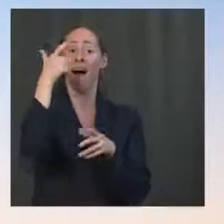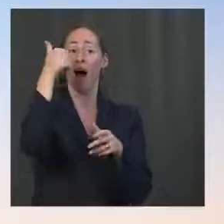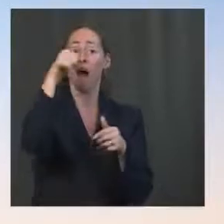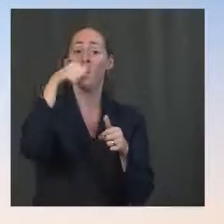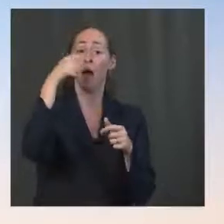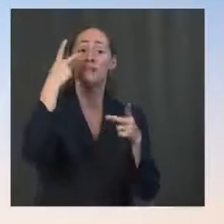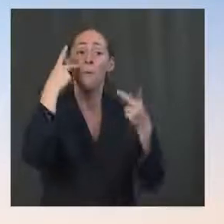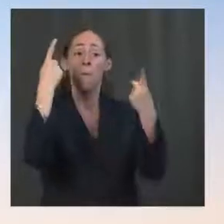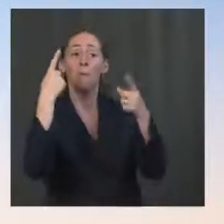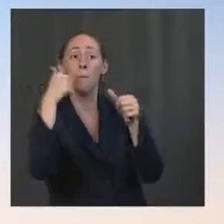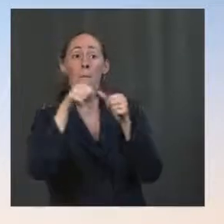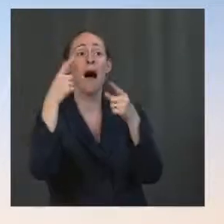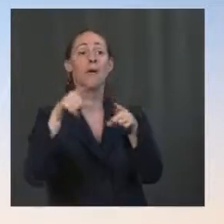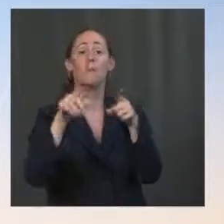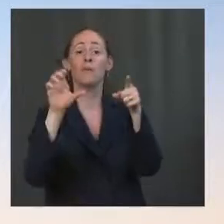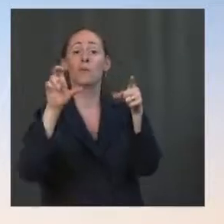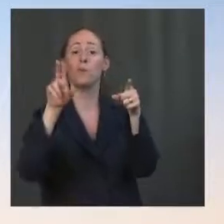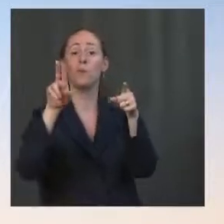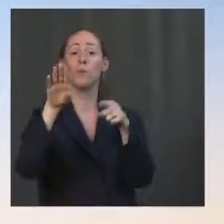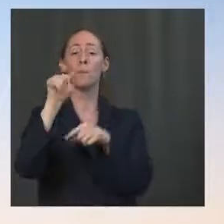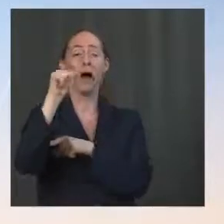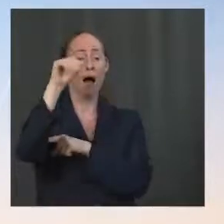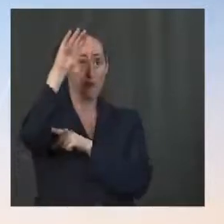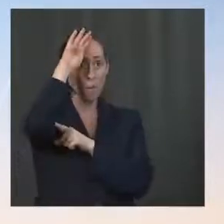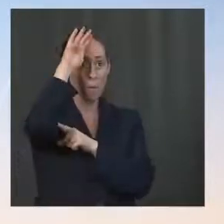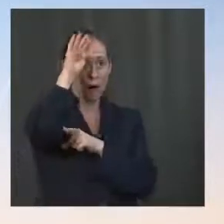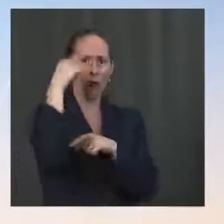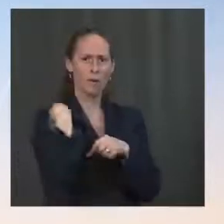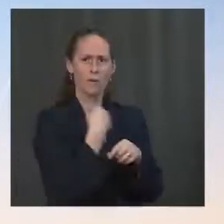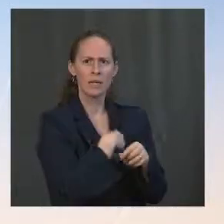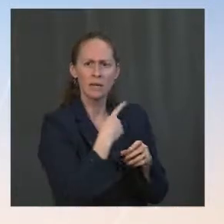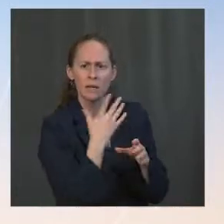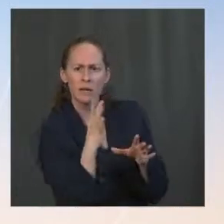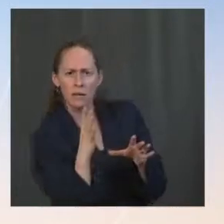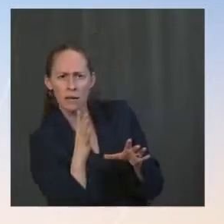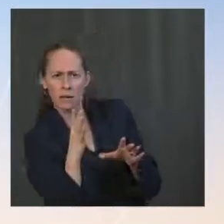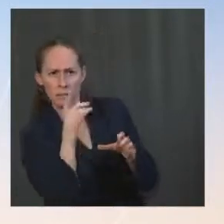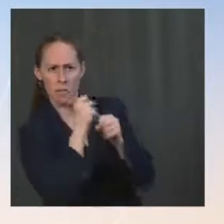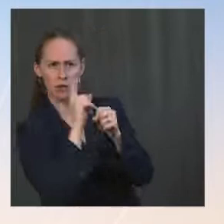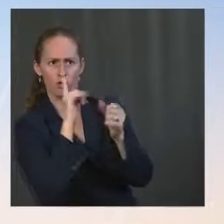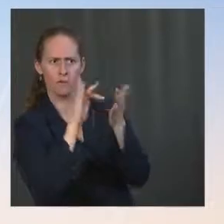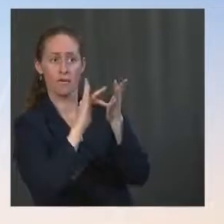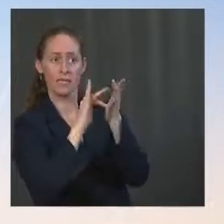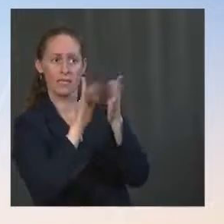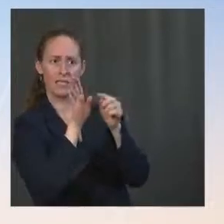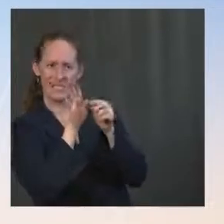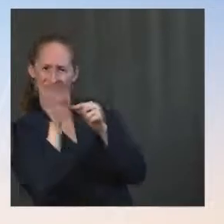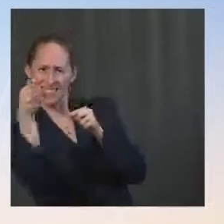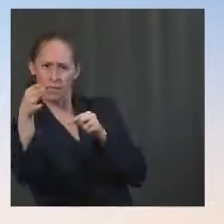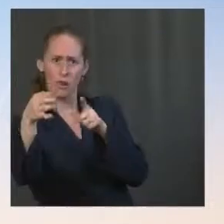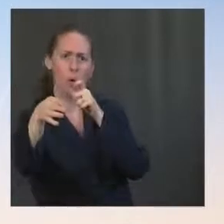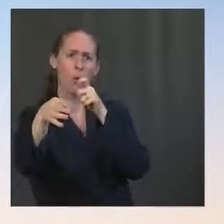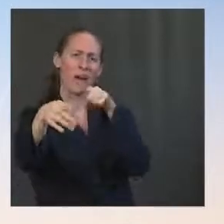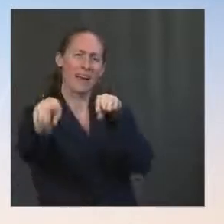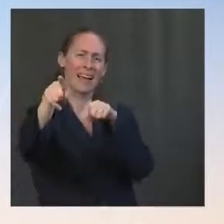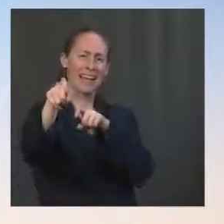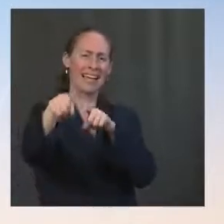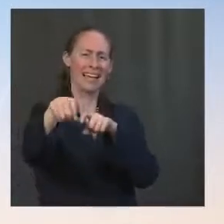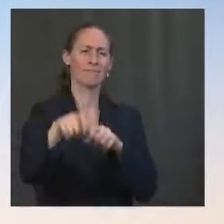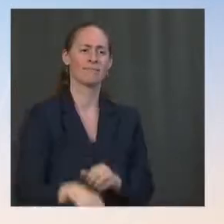need to have mechanisms to ensure that they are getting out to the populations who need to get access to the vaccines. Go ahead.